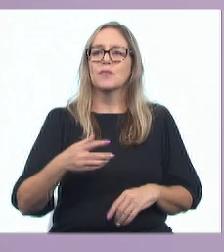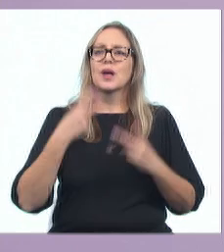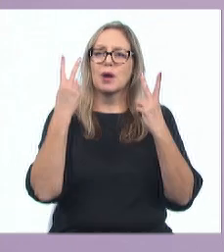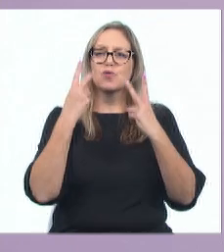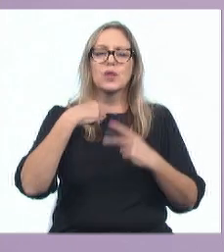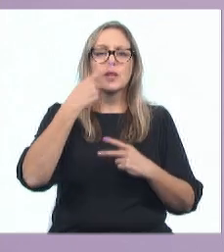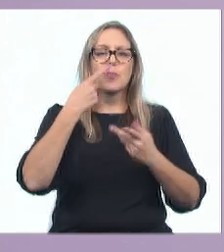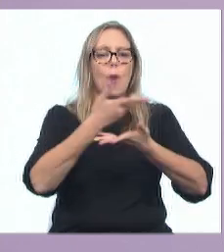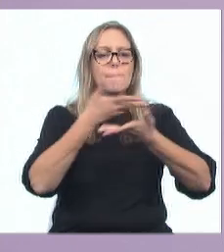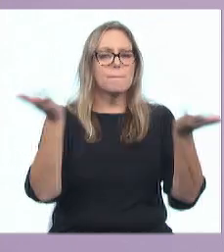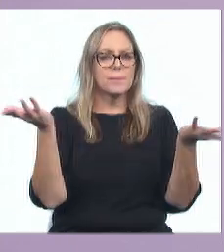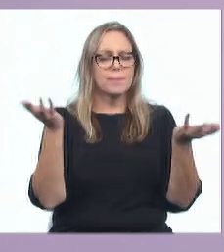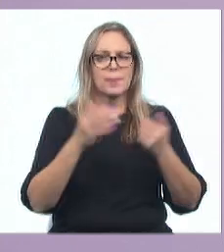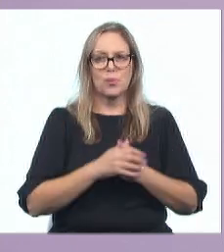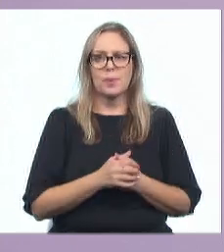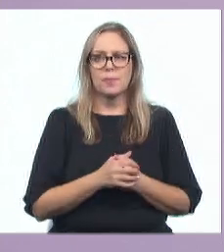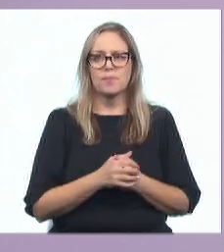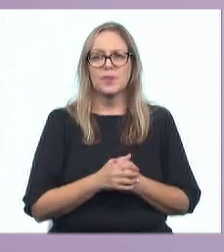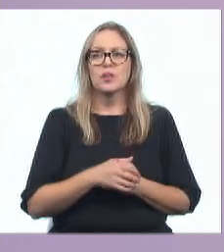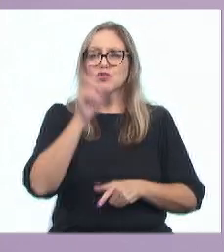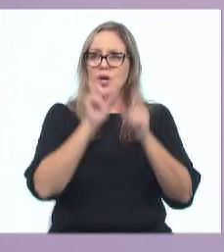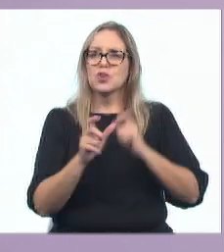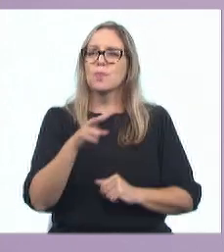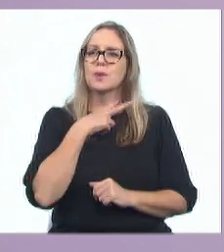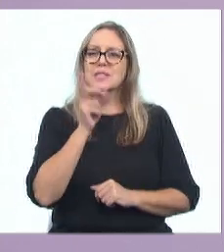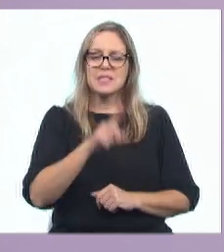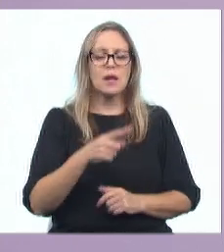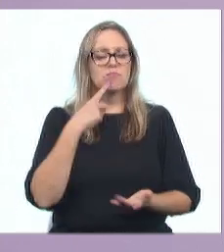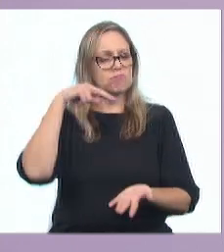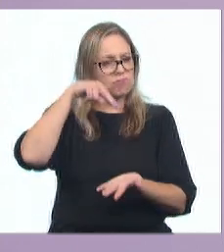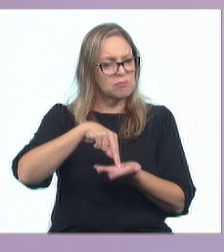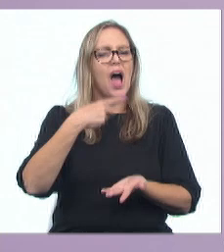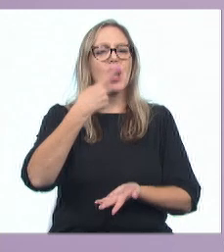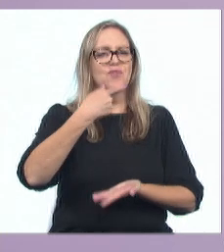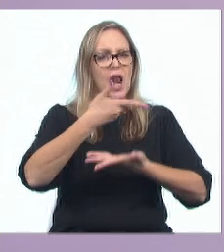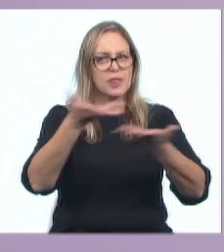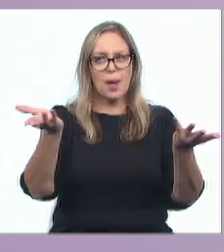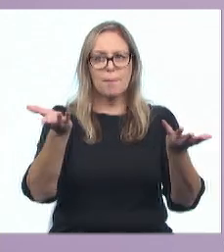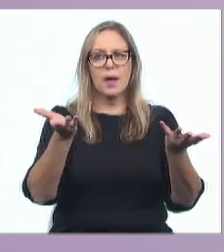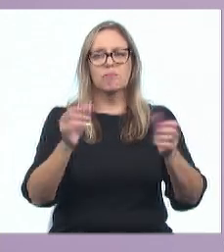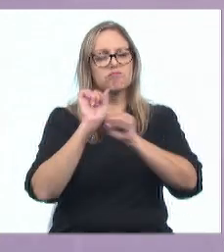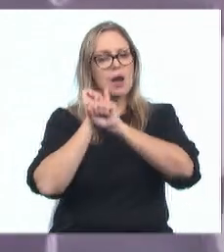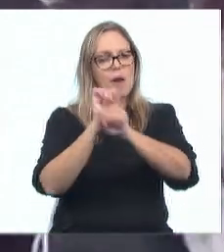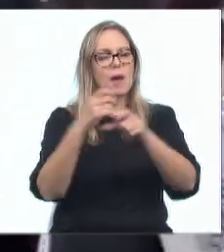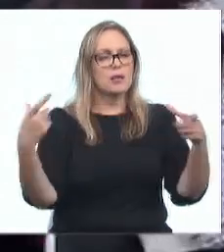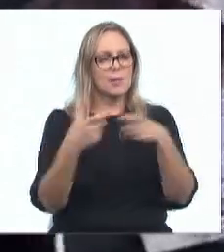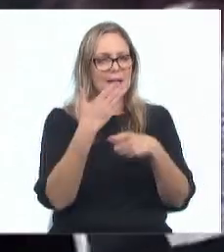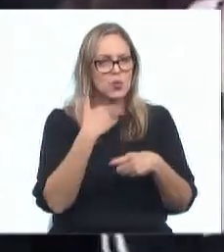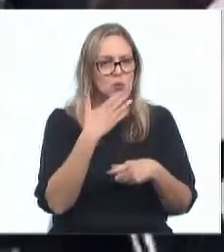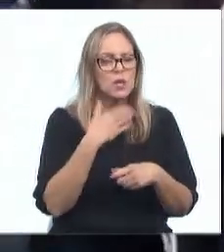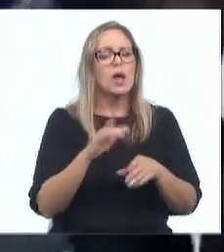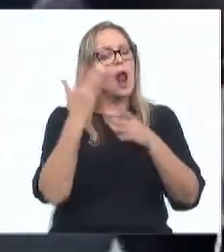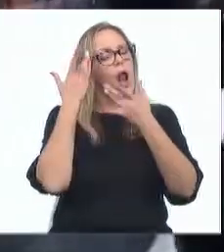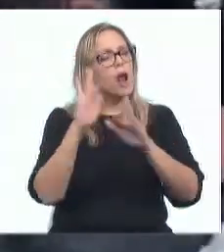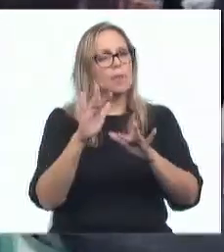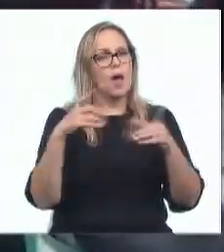of speaking up, that people in the UK, they need to speak up for Jewish people, for the Jewish community,